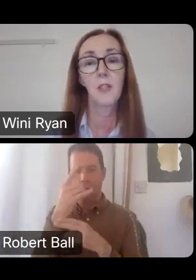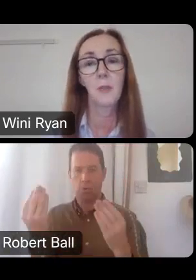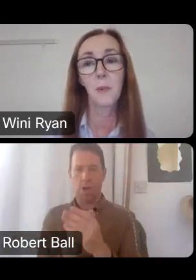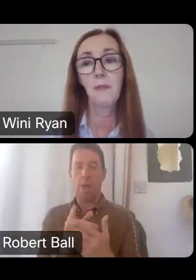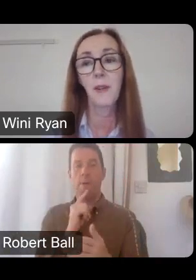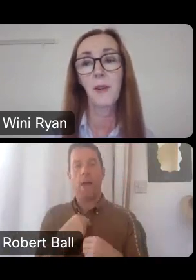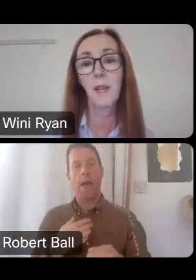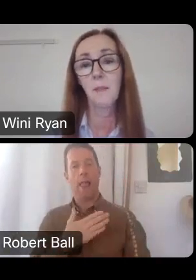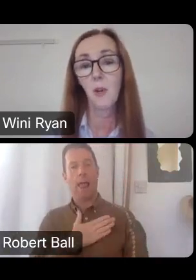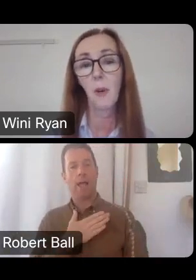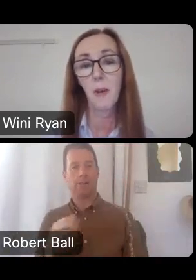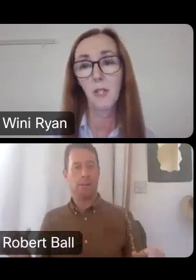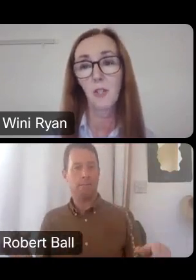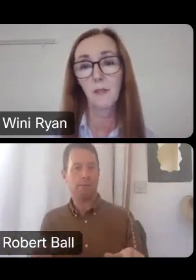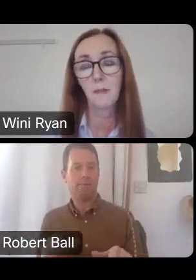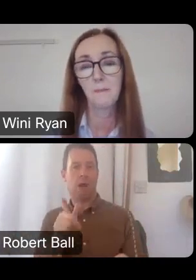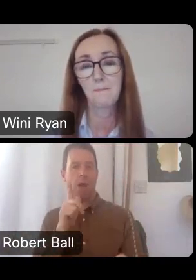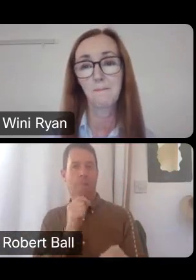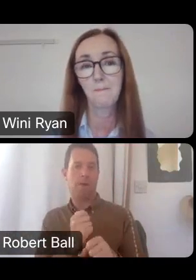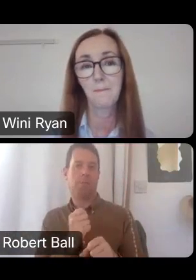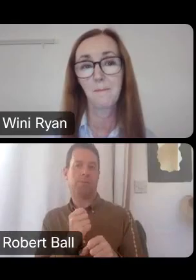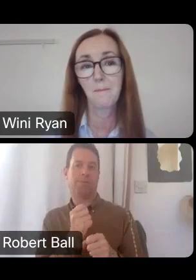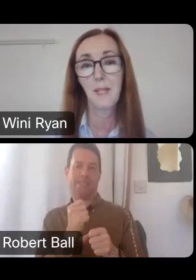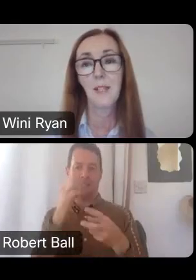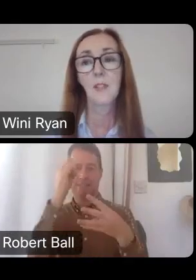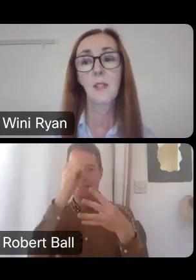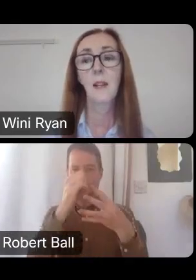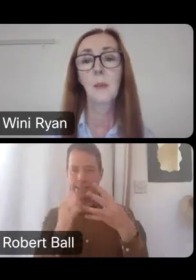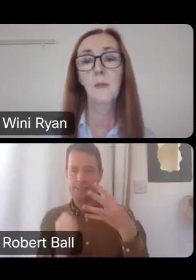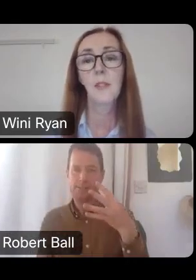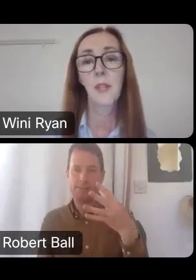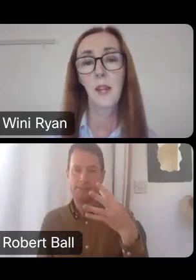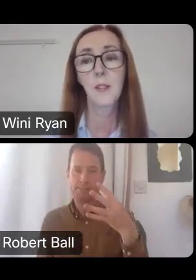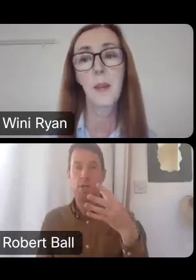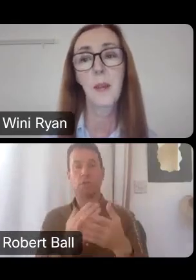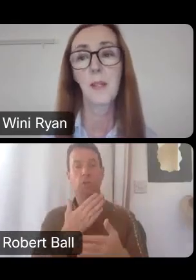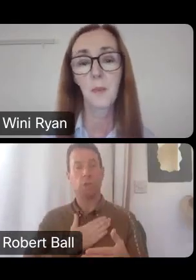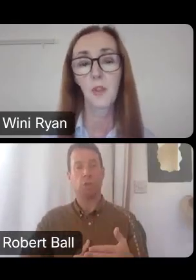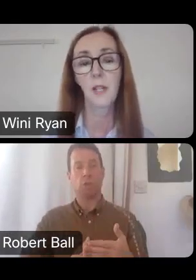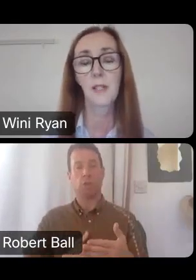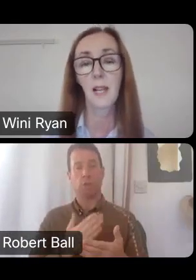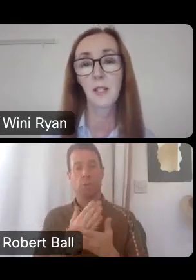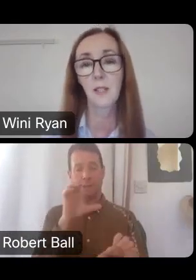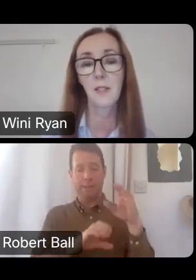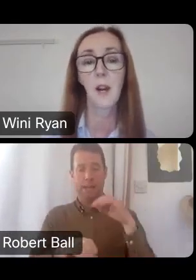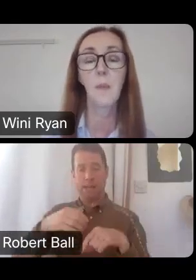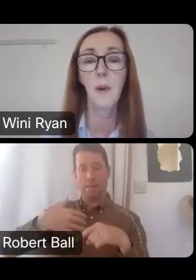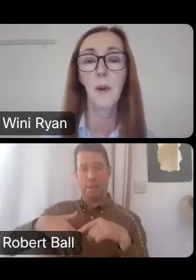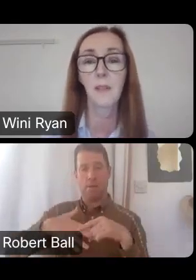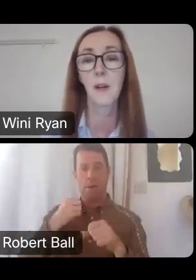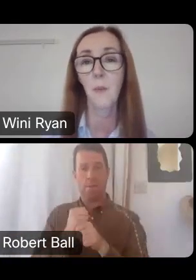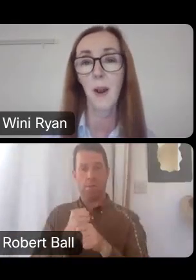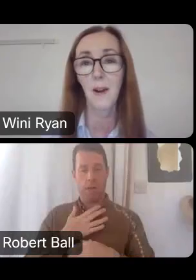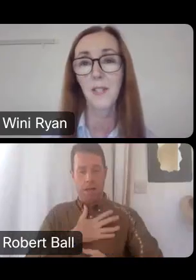like to just briefly talk about each of them. Just a little bit of the science behind emotional intelligence. Our